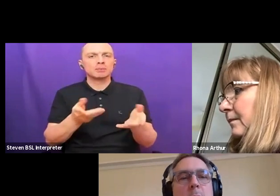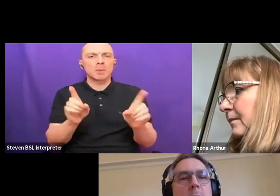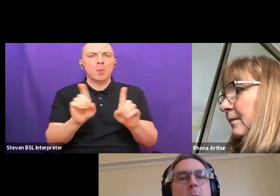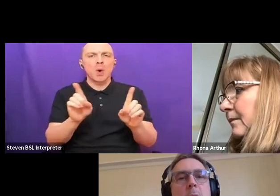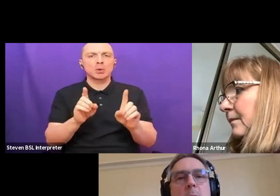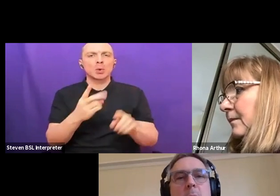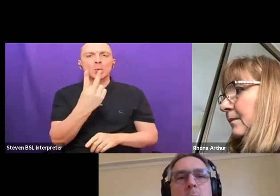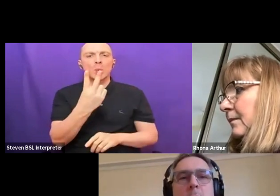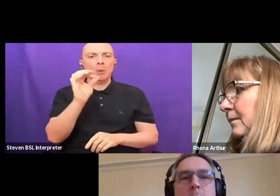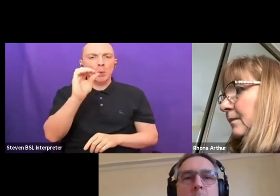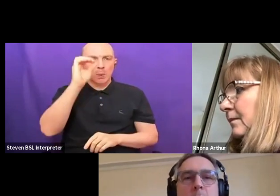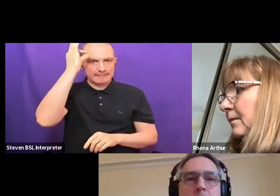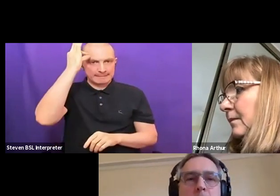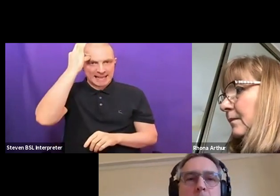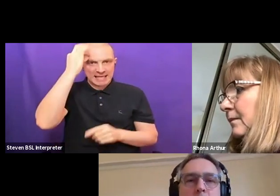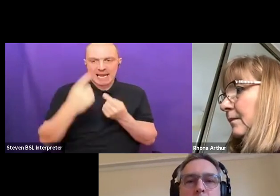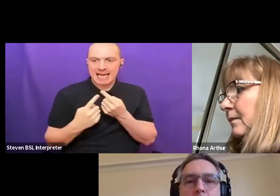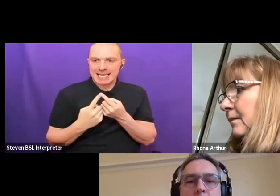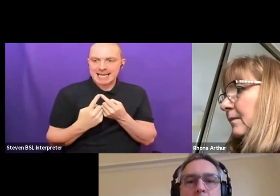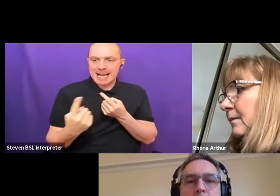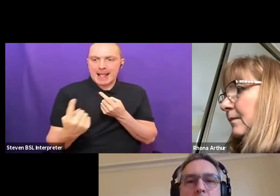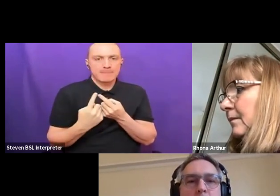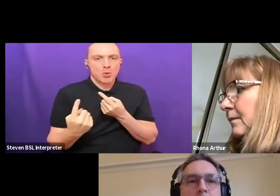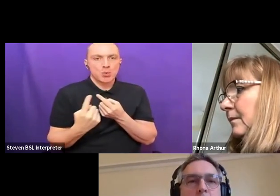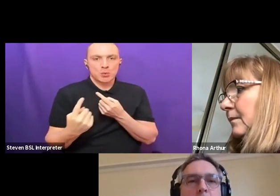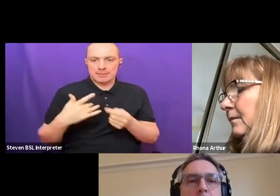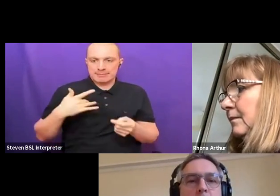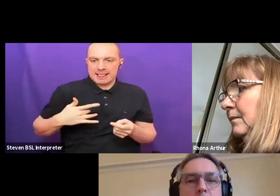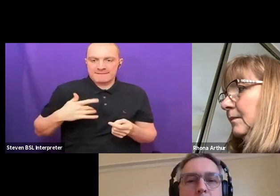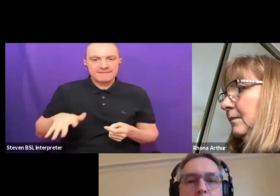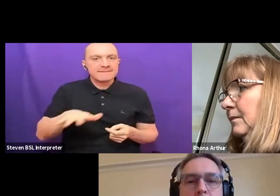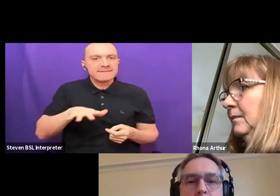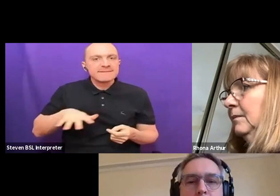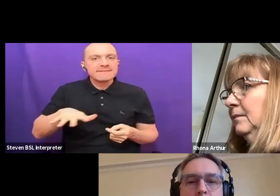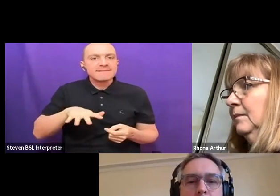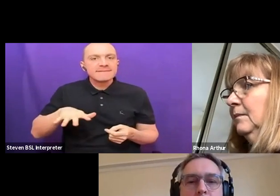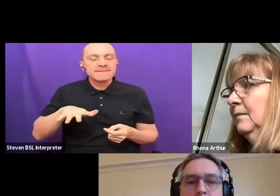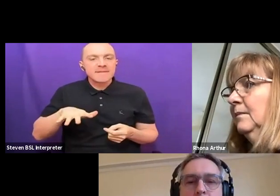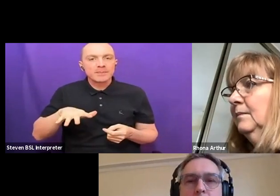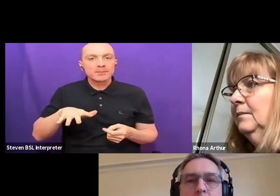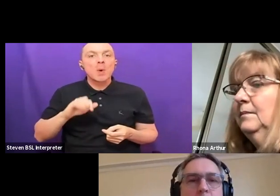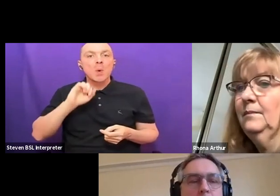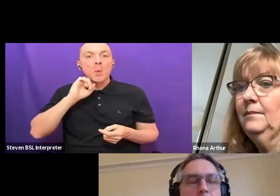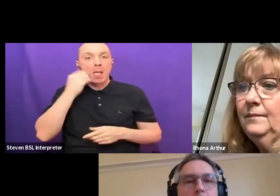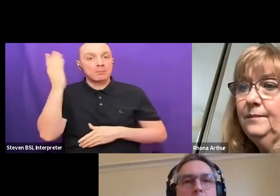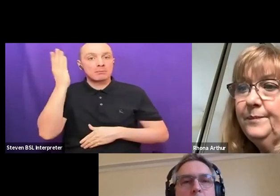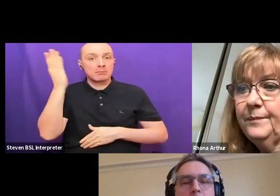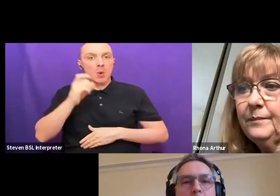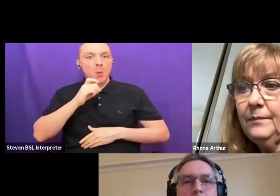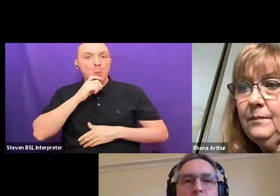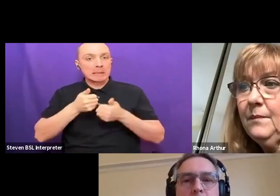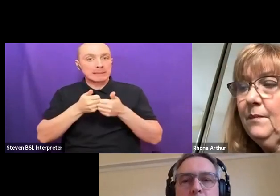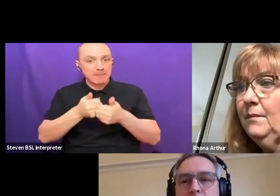20-minute neighbourhoods. We'll be hearing from advocates of the idea, as well as giving you the chance to